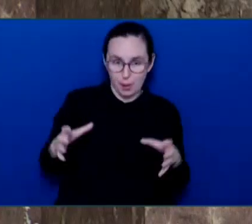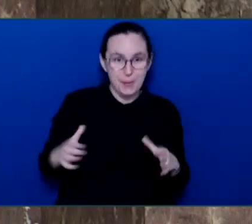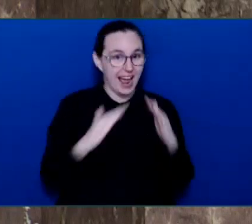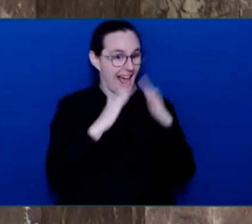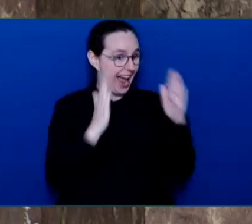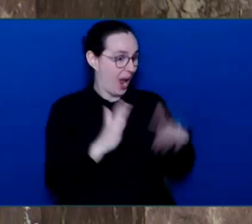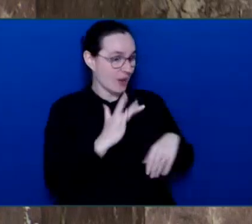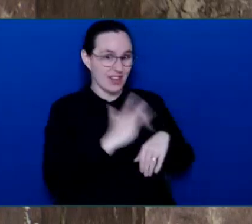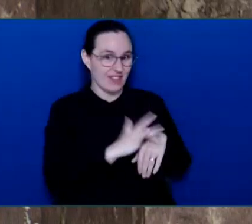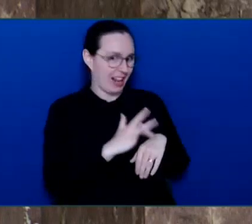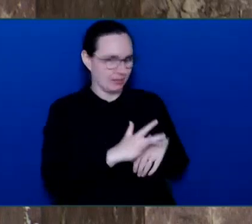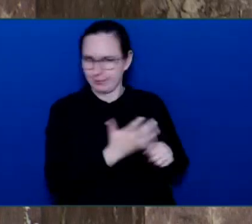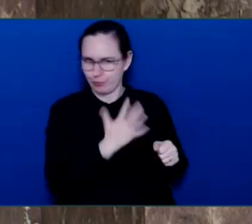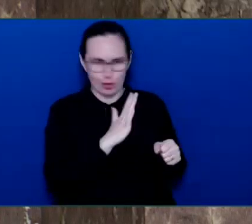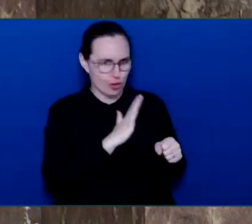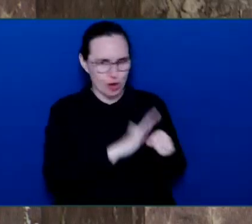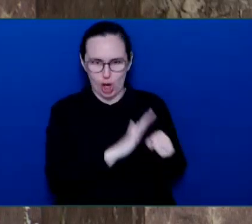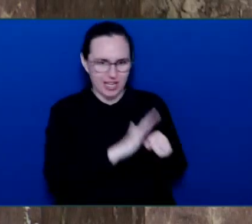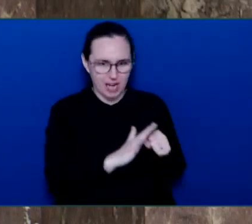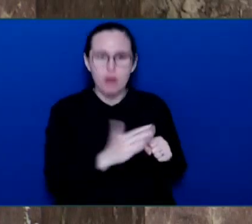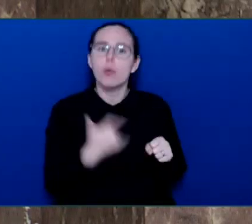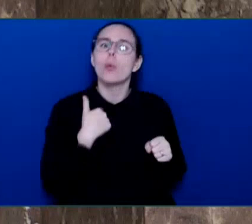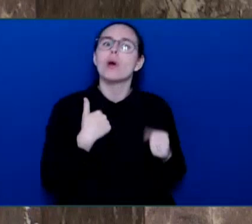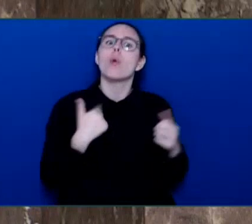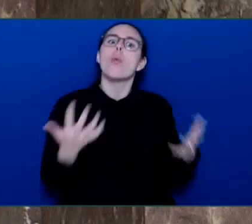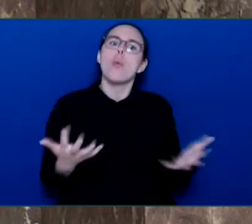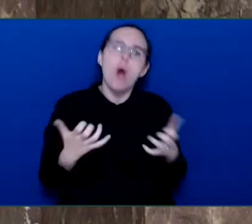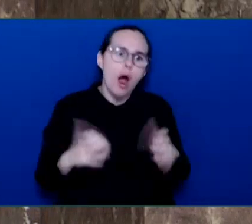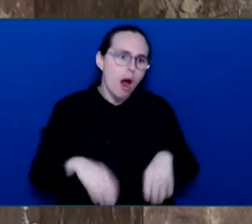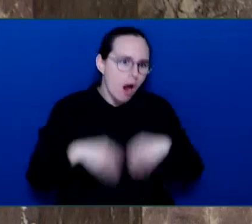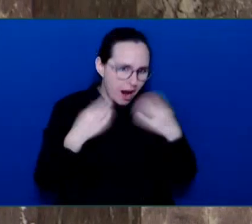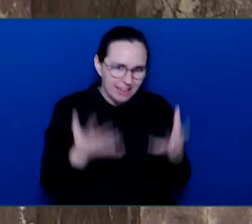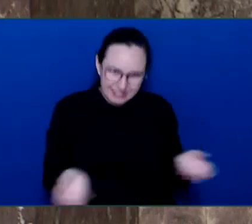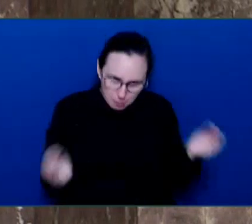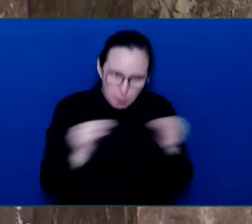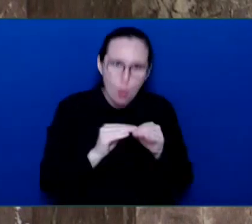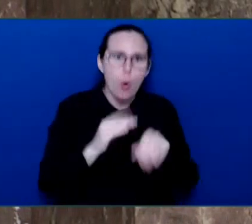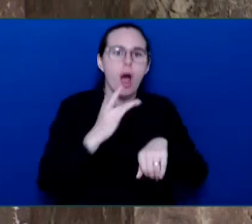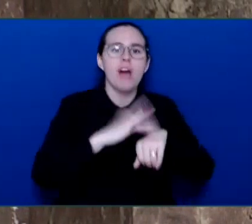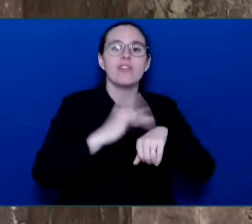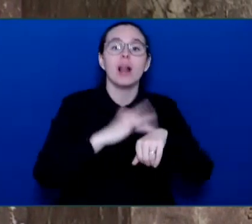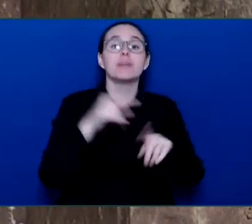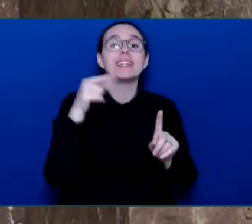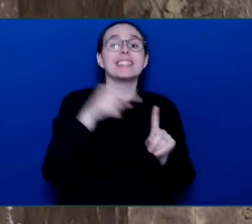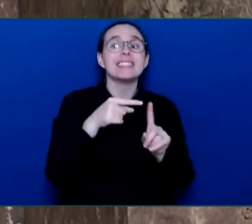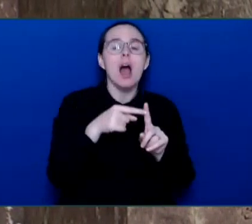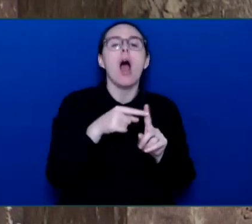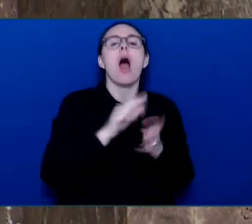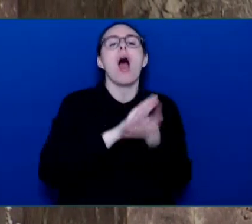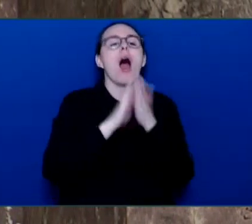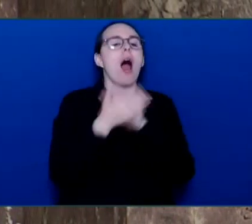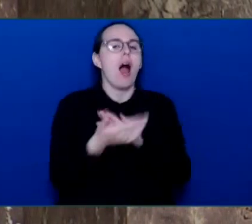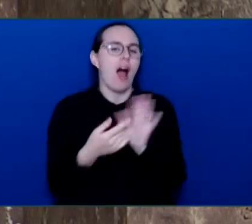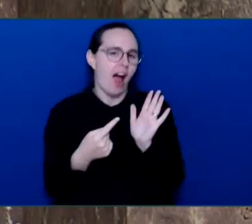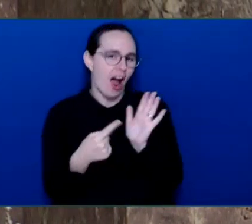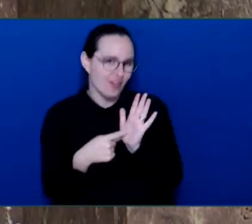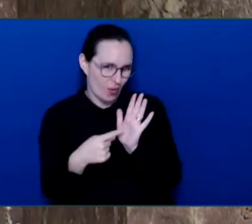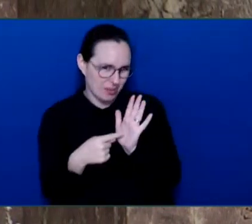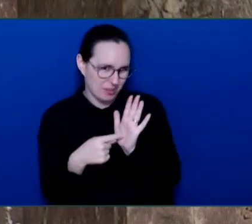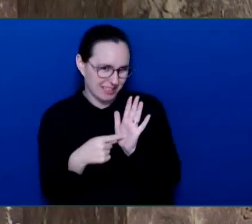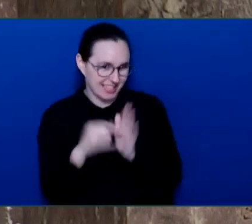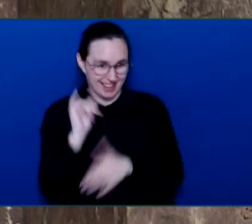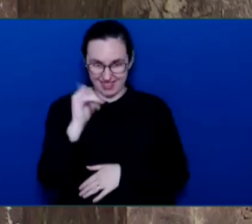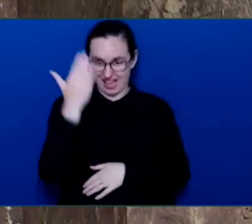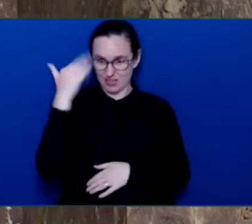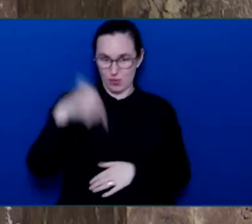that level of affordability. That's why this session in particular, we introduced a whole host of legislation to